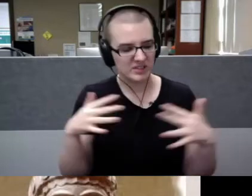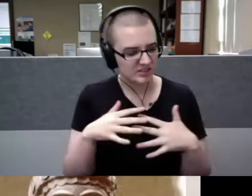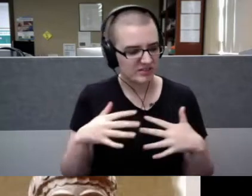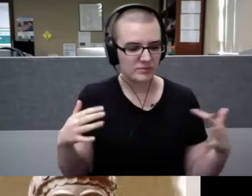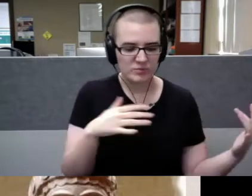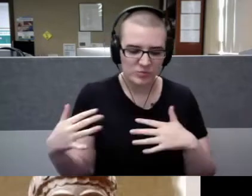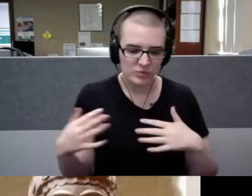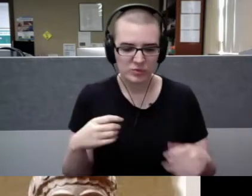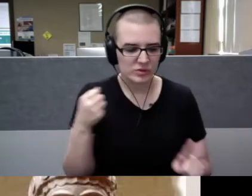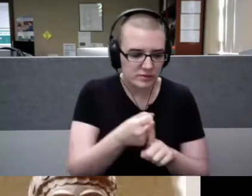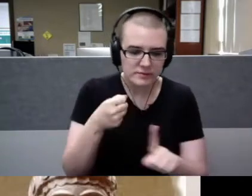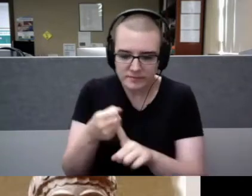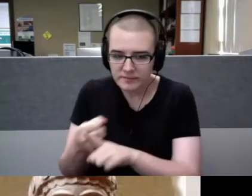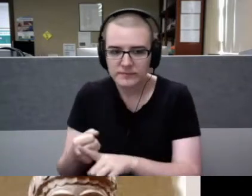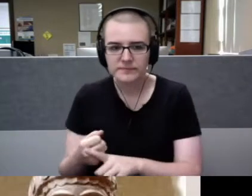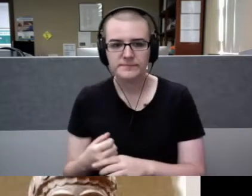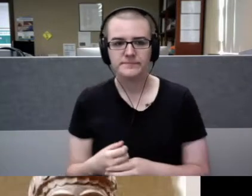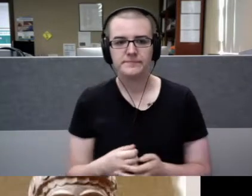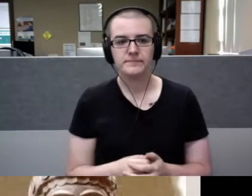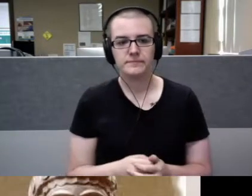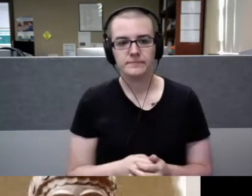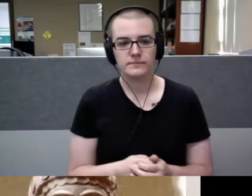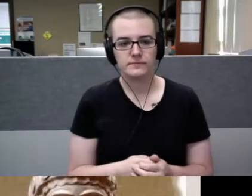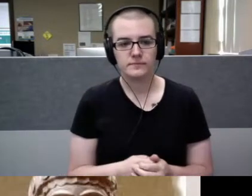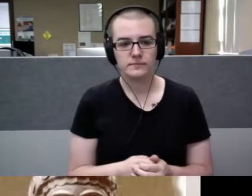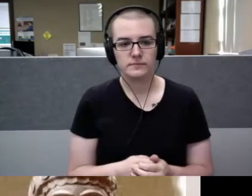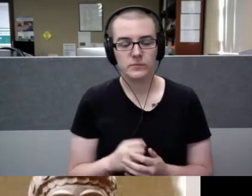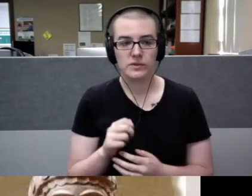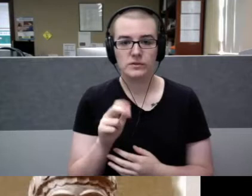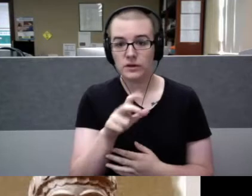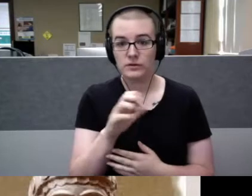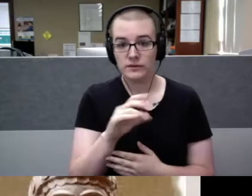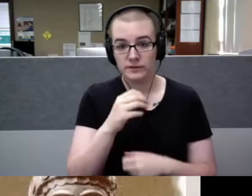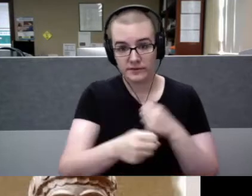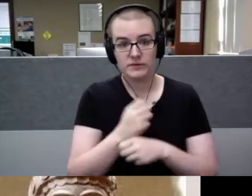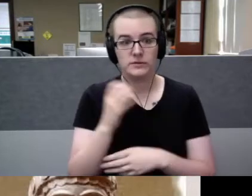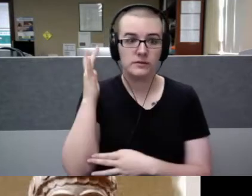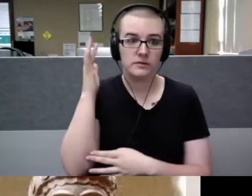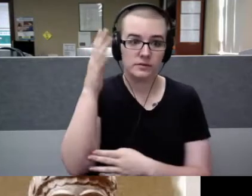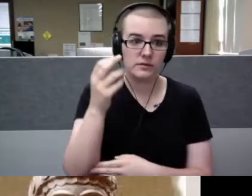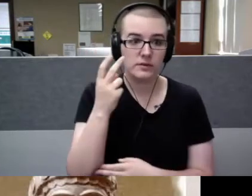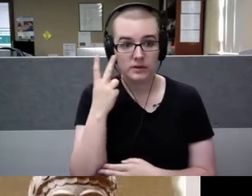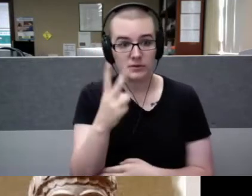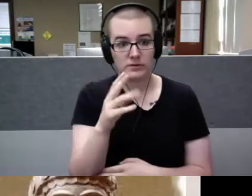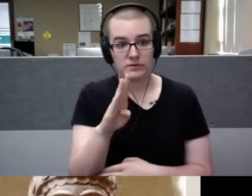What we then see, about 350 years later, is the beginnings of something called the Babylonian Empire. Now,